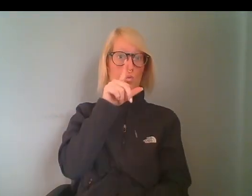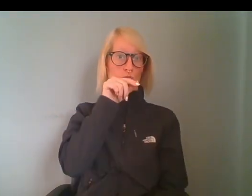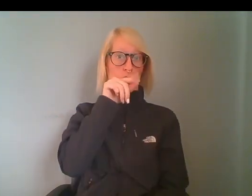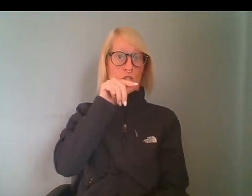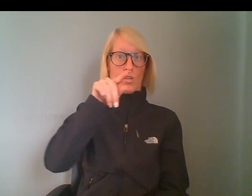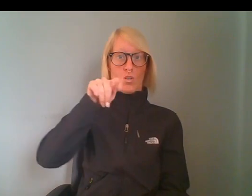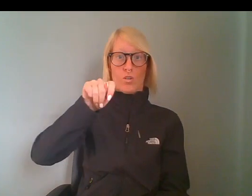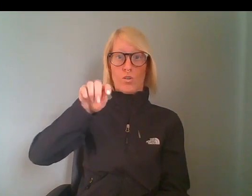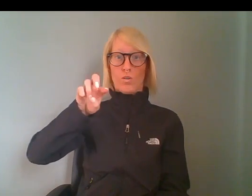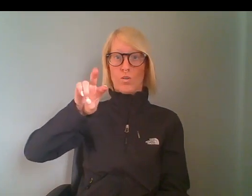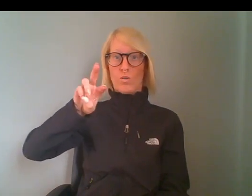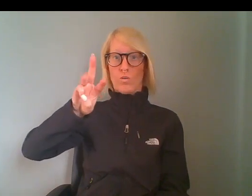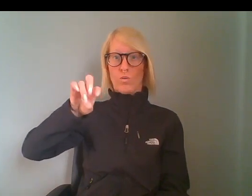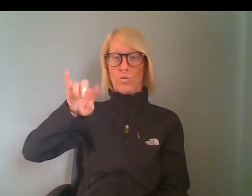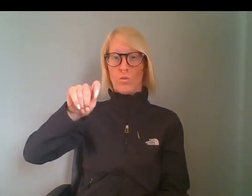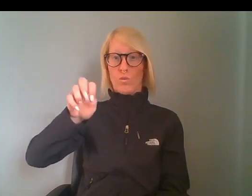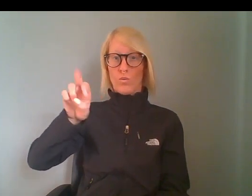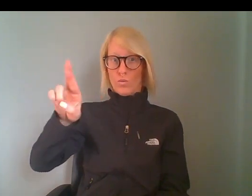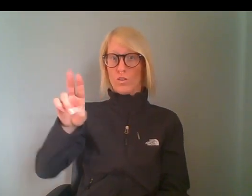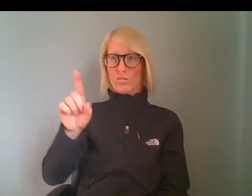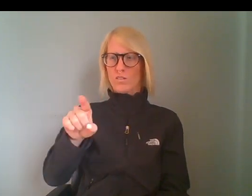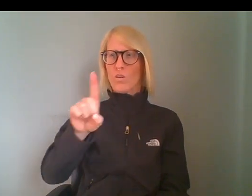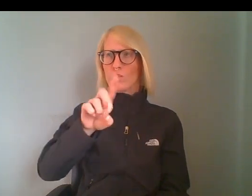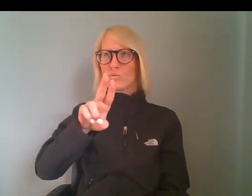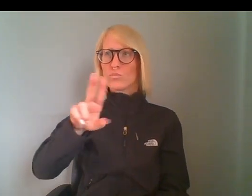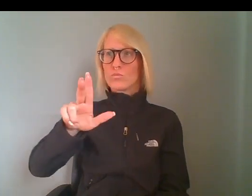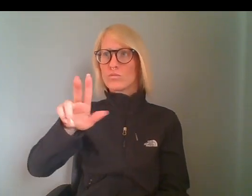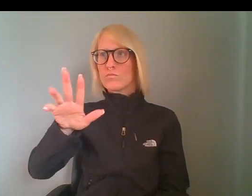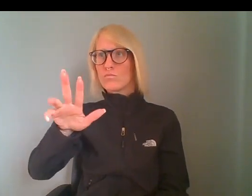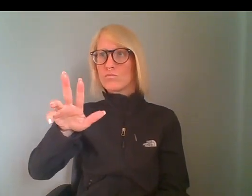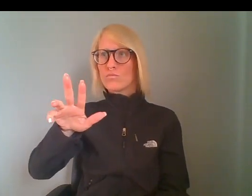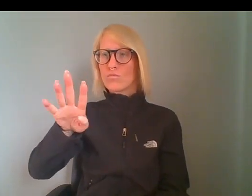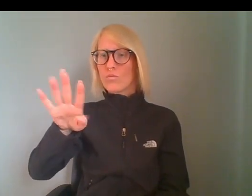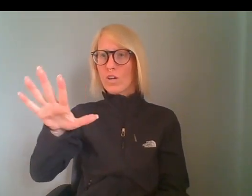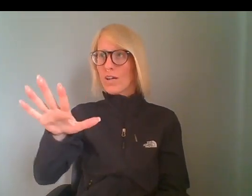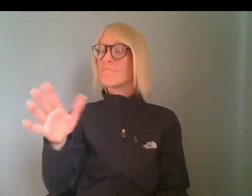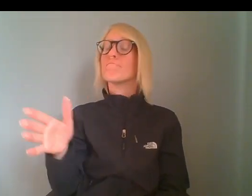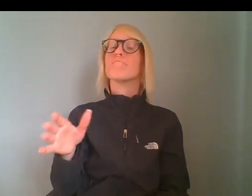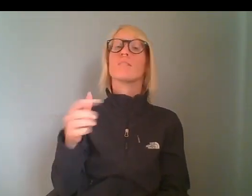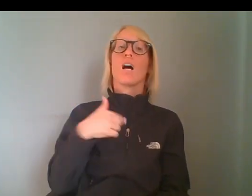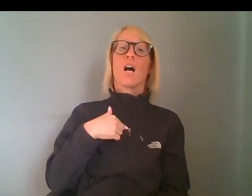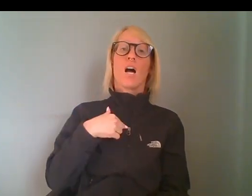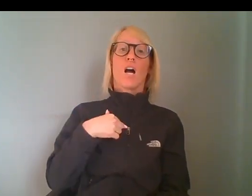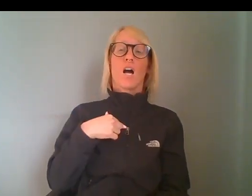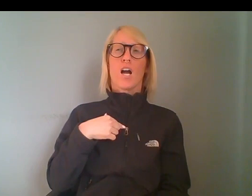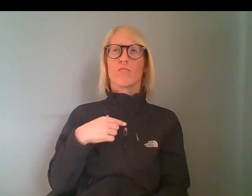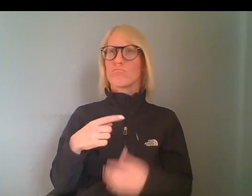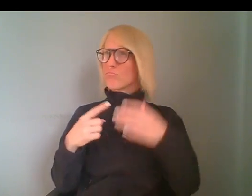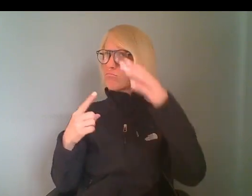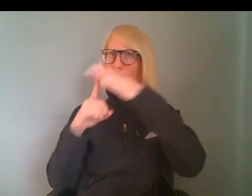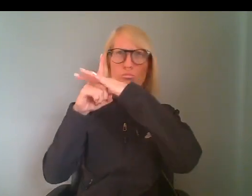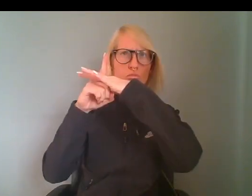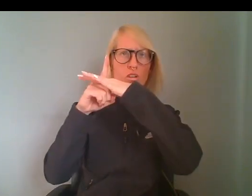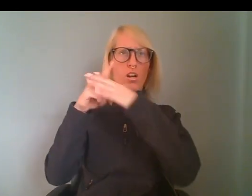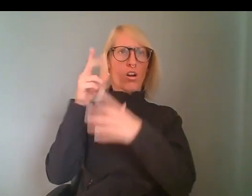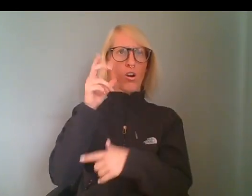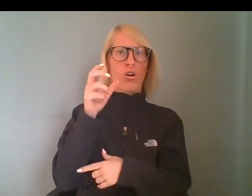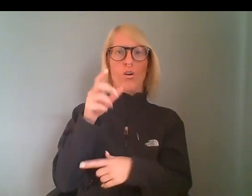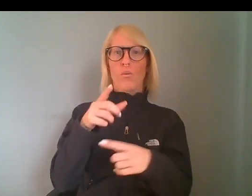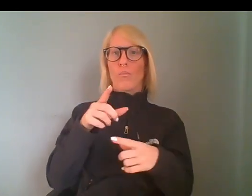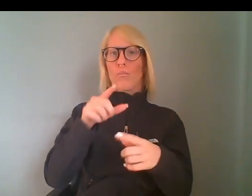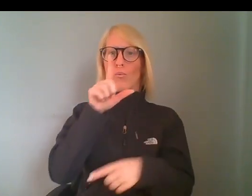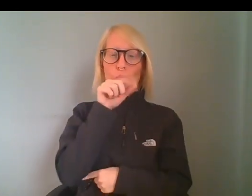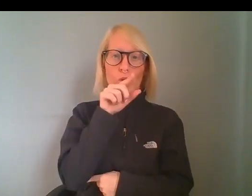3, 4, 5. Now, when I first heard of Twitter, my impression, and this is going to be on tape now, so I gotta try to be careful how I say